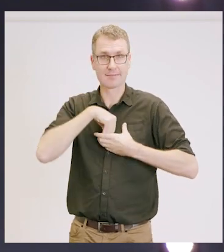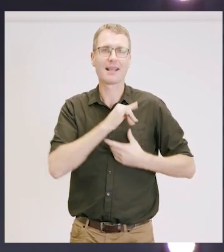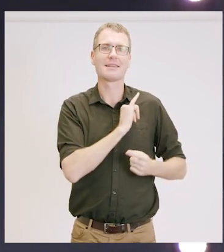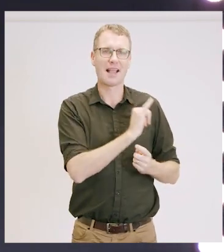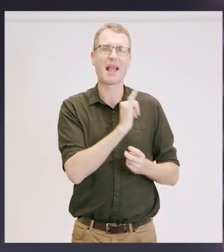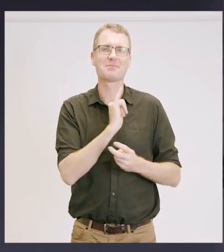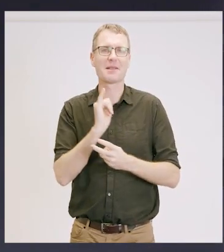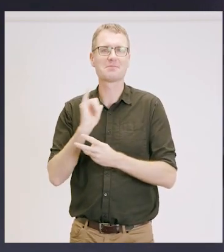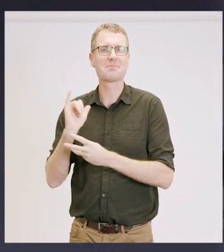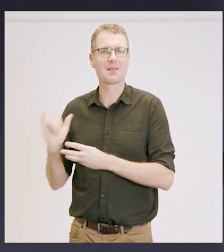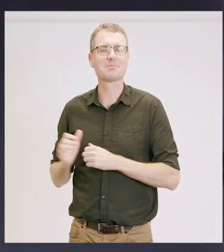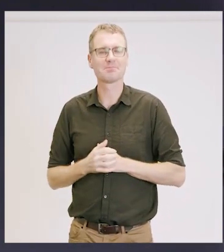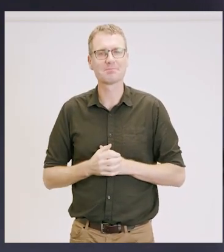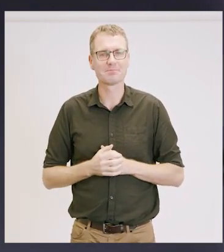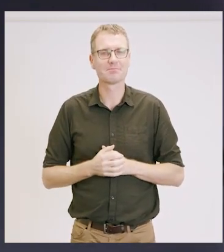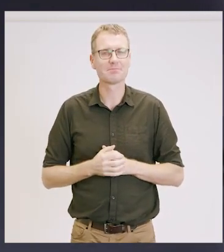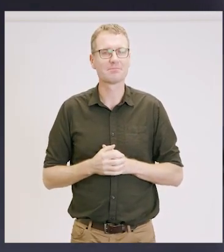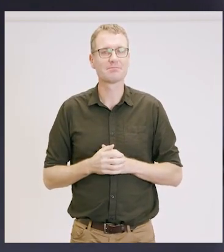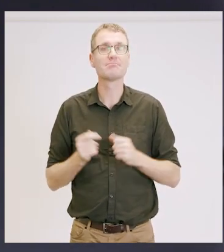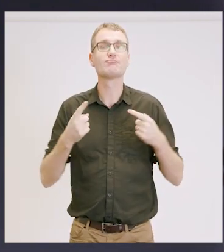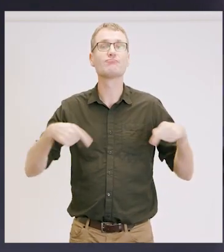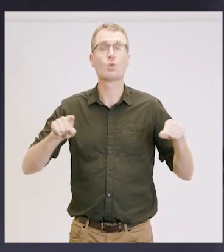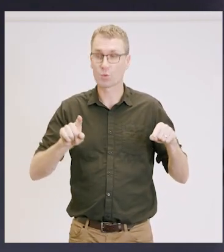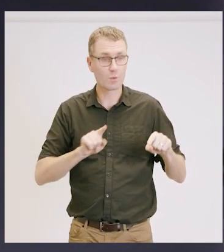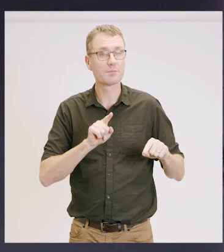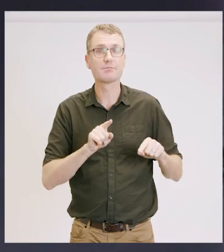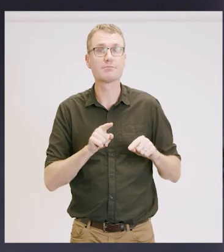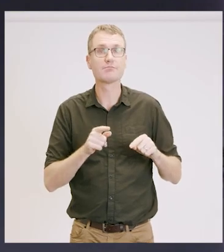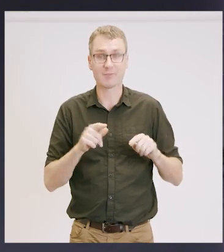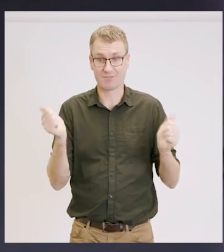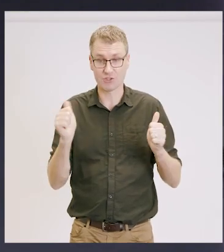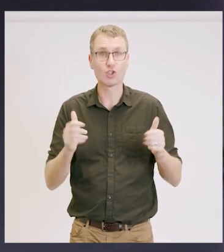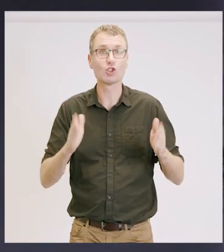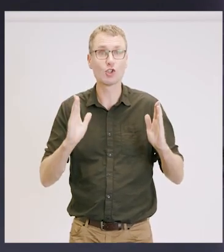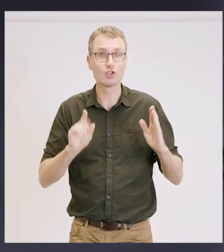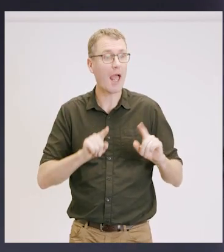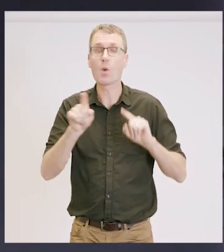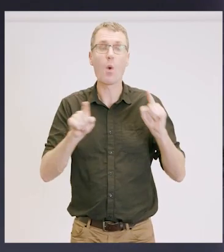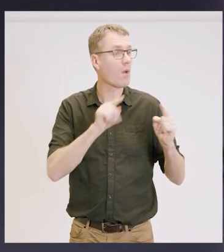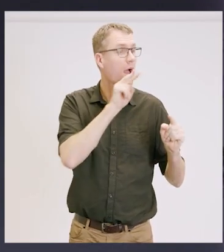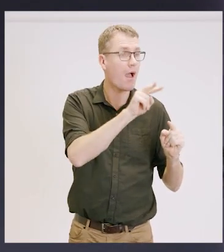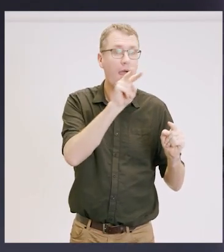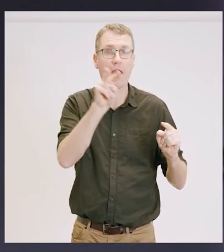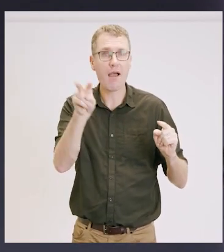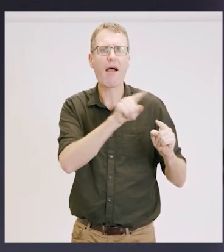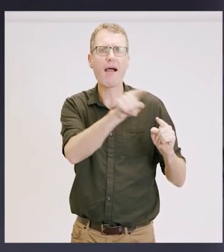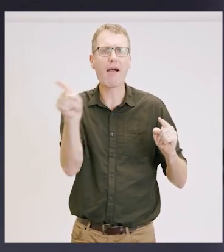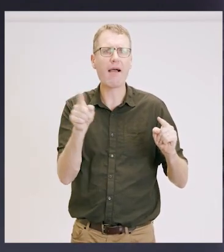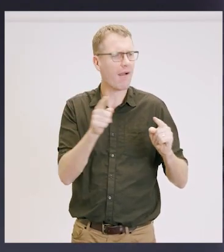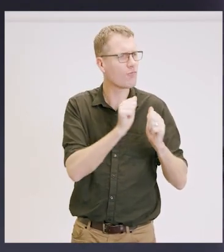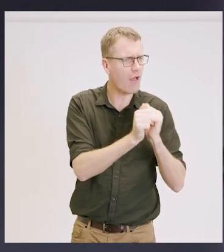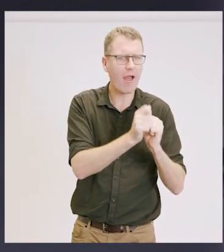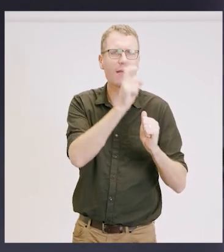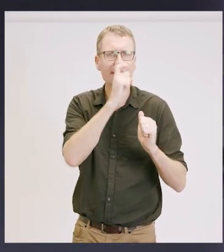we have. We have the same Holy Spirit. As you go out today, you look around and you think to yourself, that is my